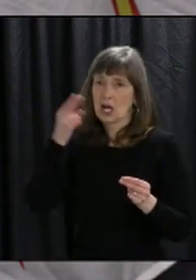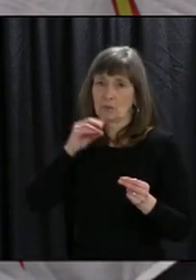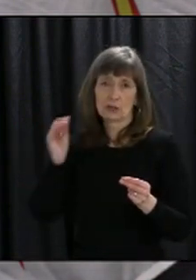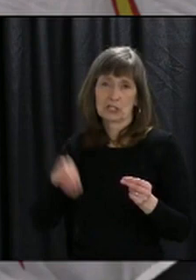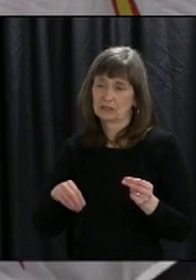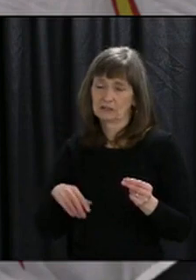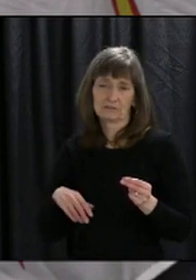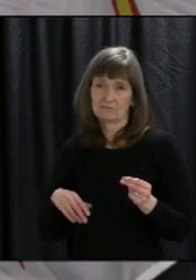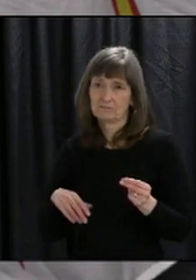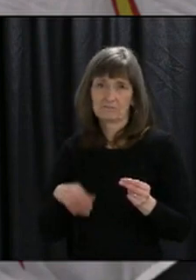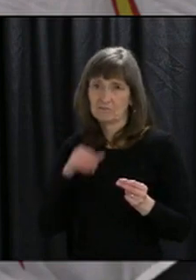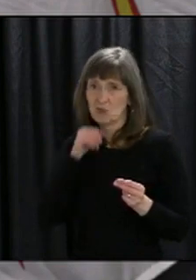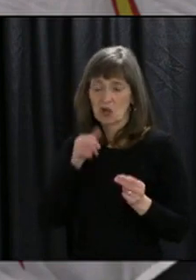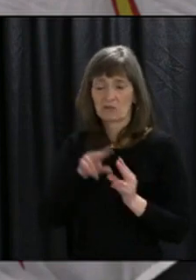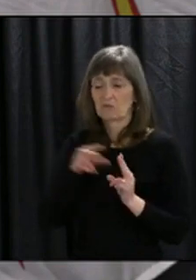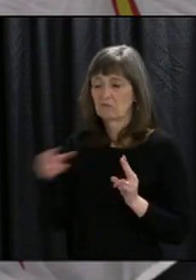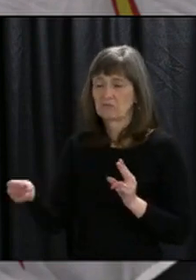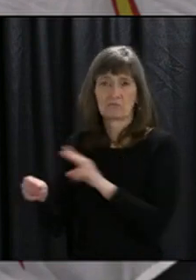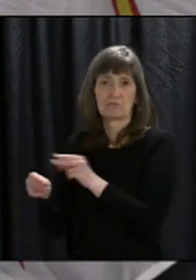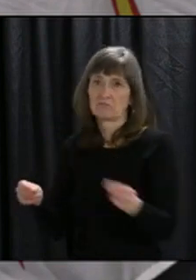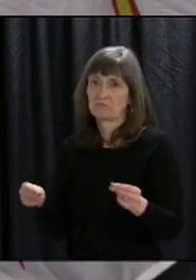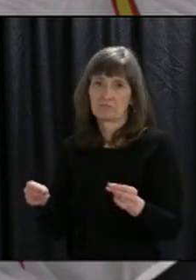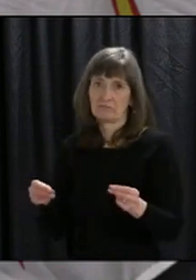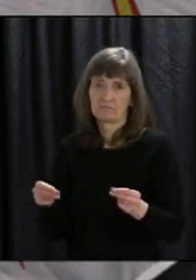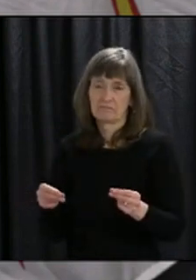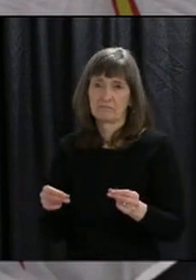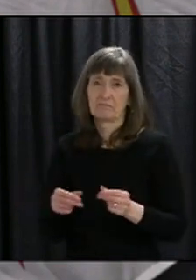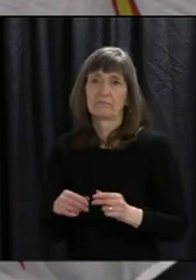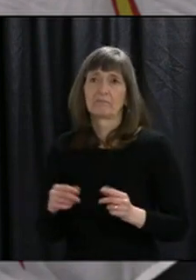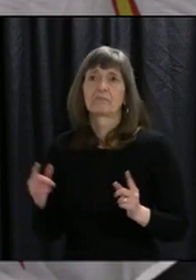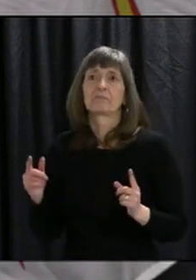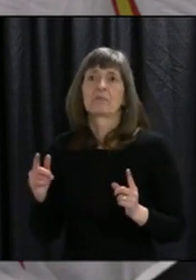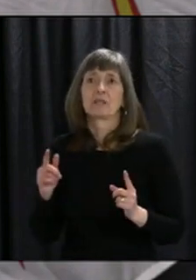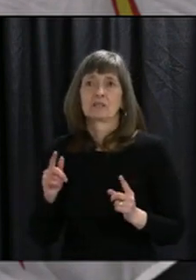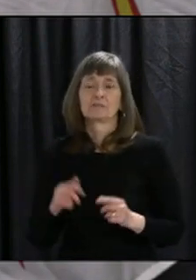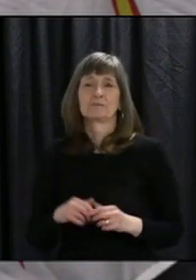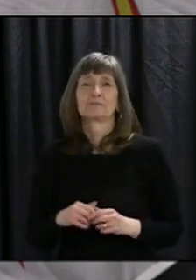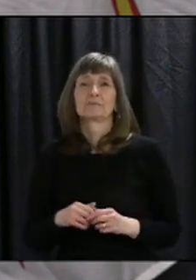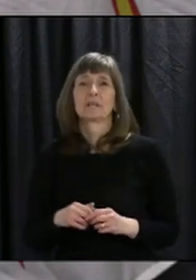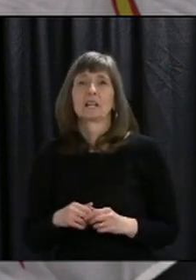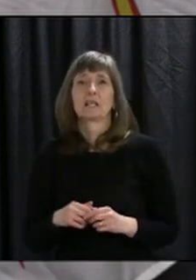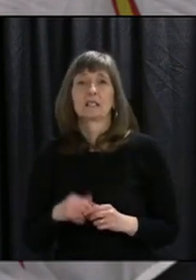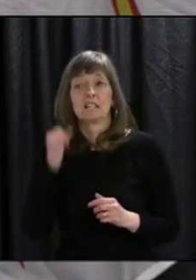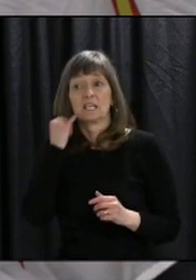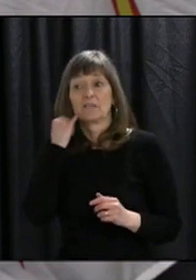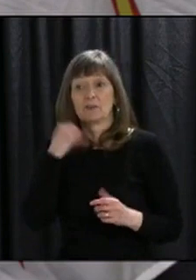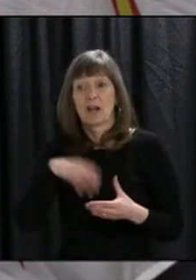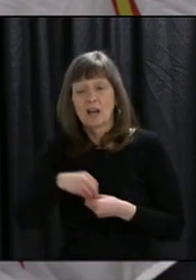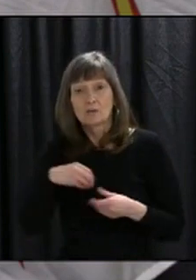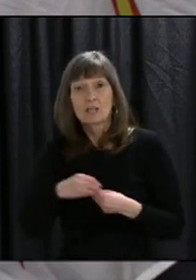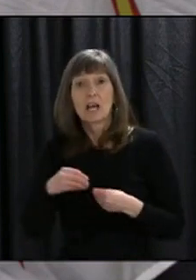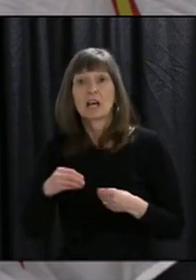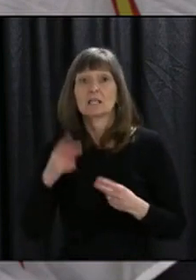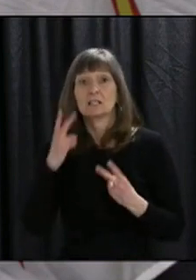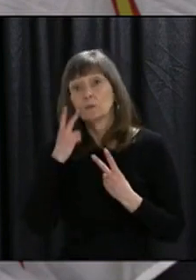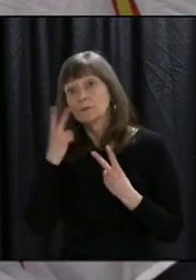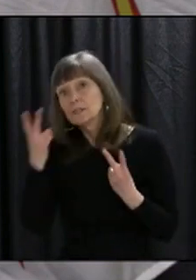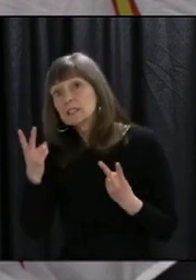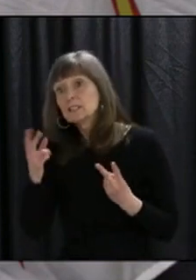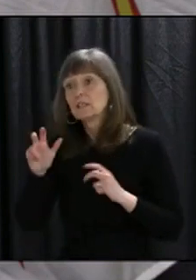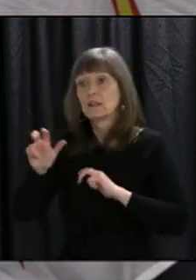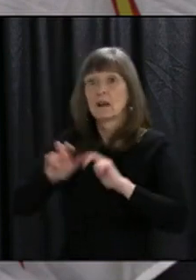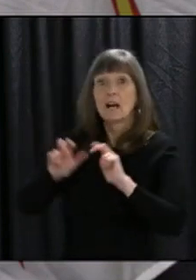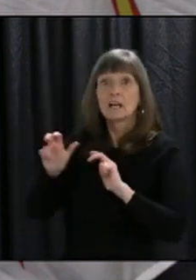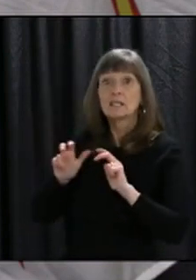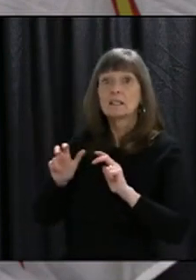large portion of transmission that happens that way. So as long as people are, when they're visiting, if they're